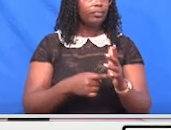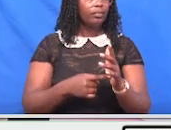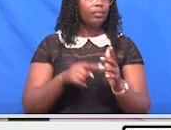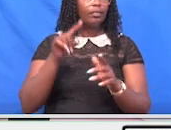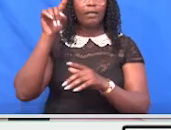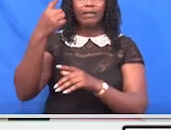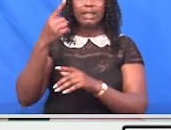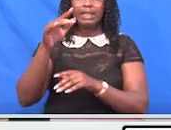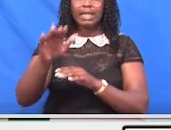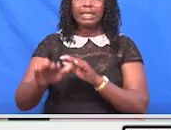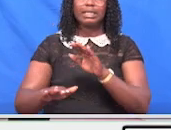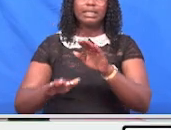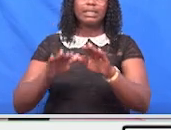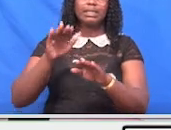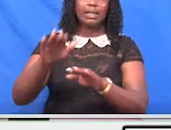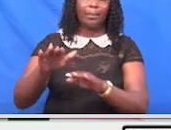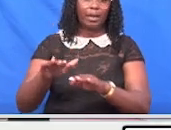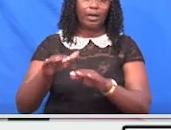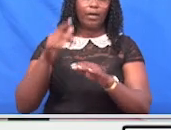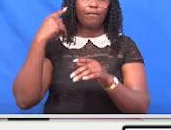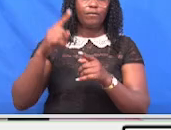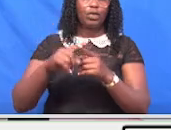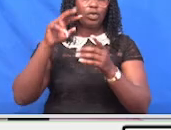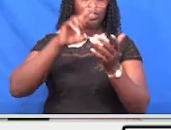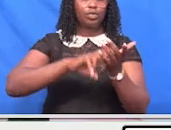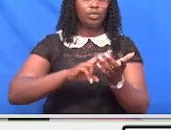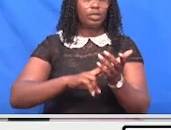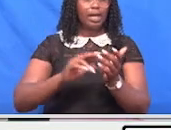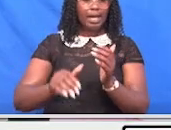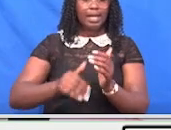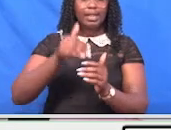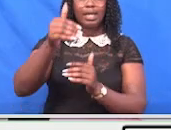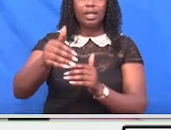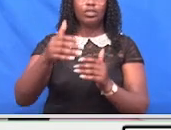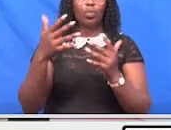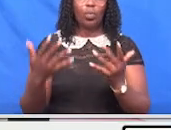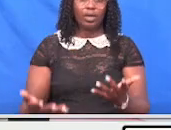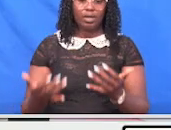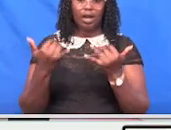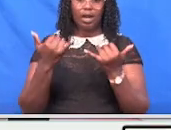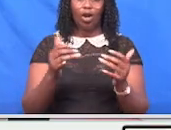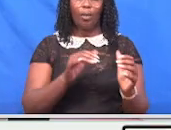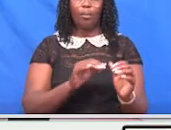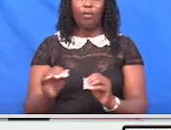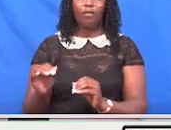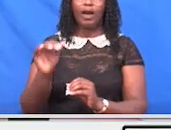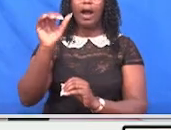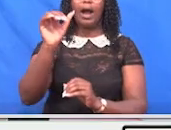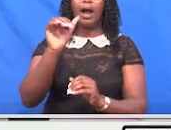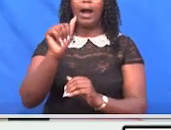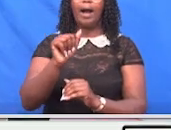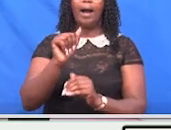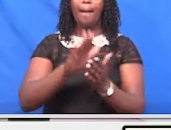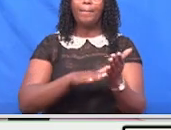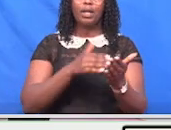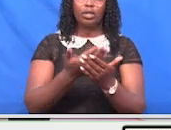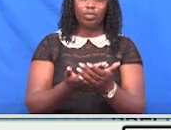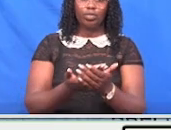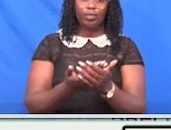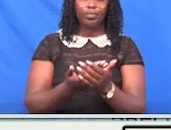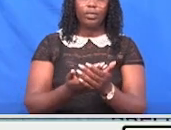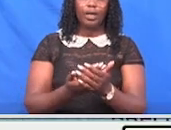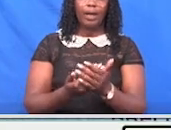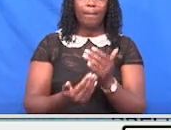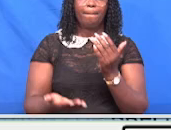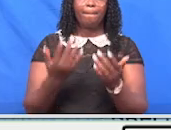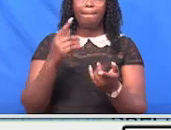So okay. when we tell you it's available for registration, yes, the next step would be to go to the application. Okay. So when you go to the application, you file a